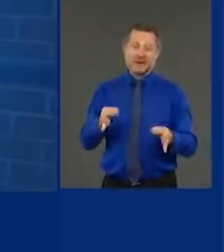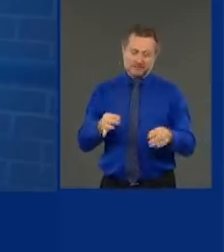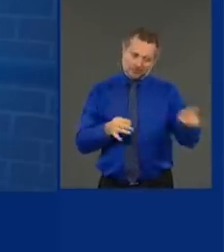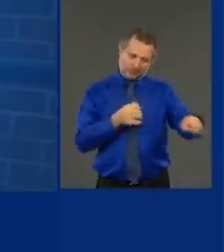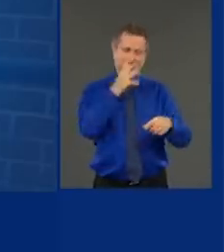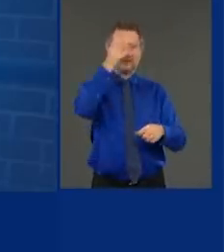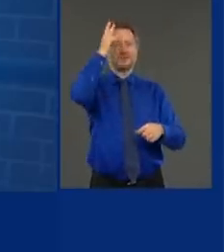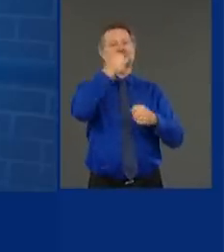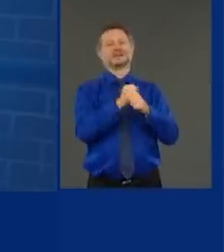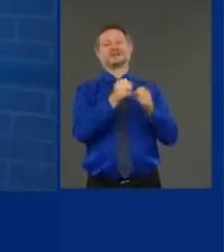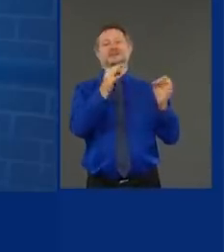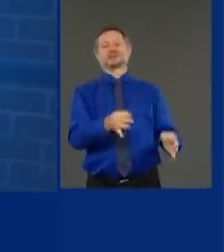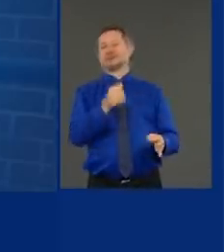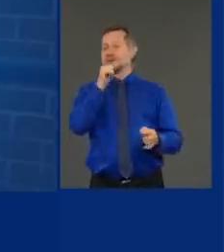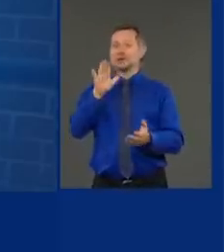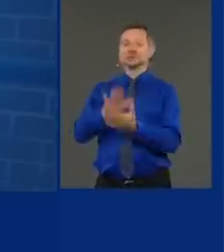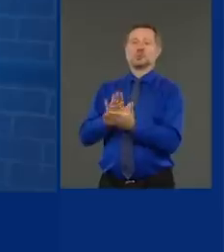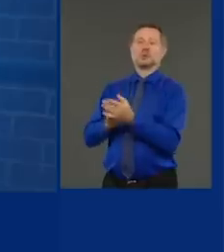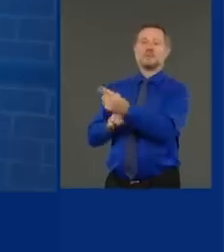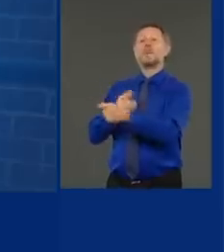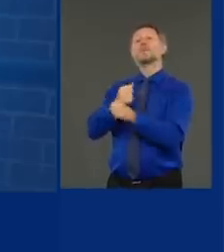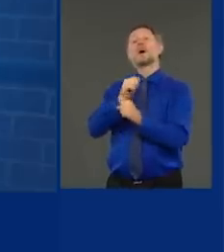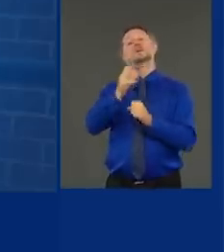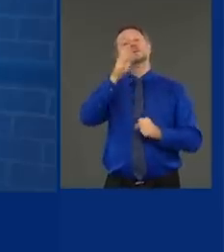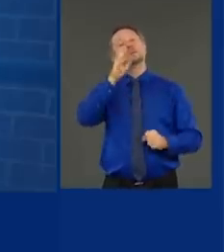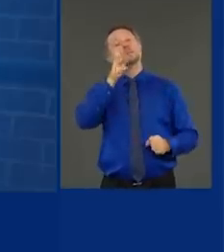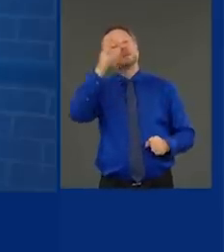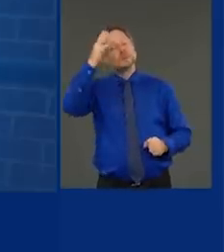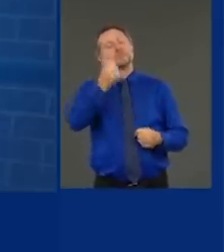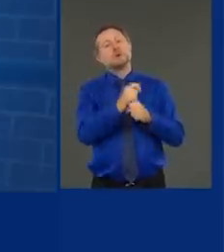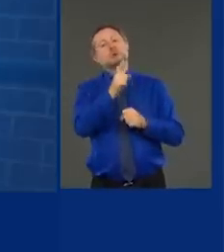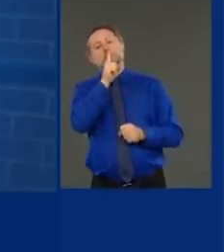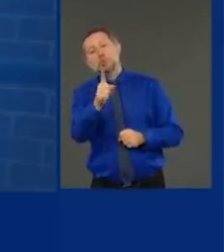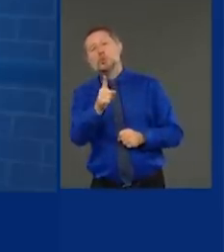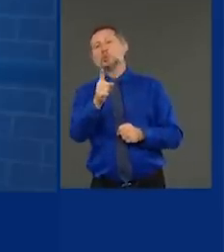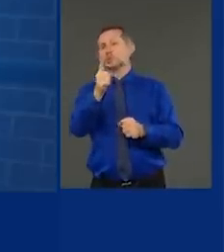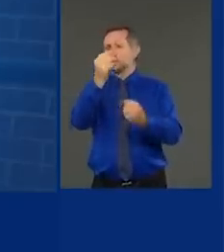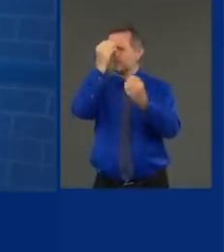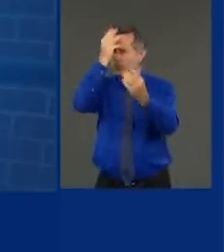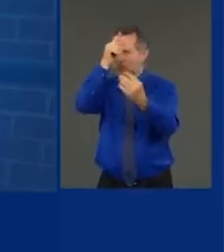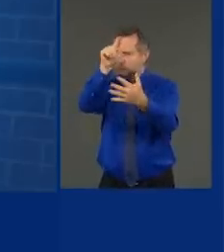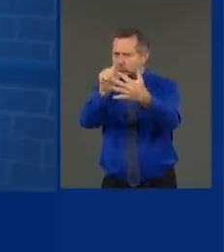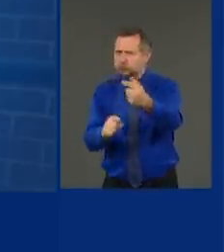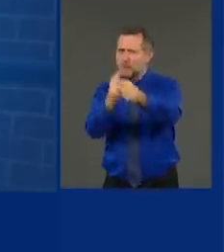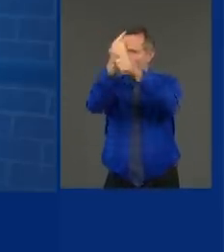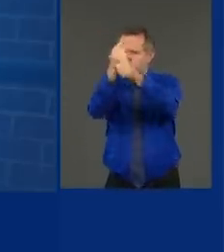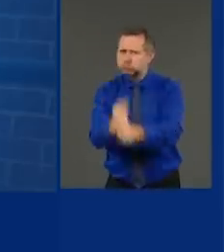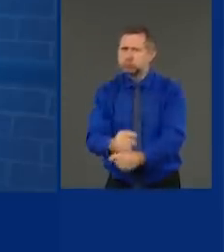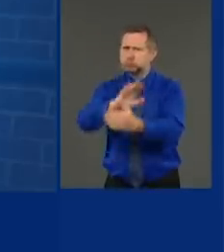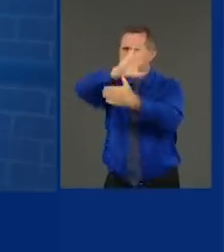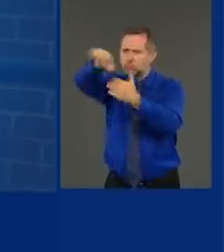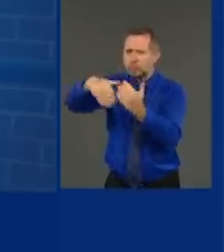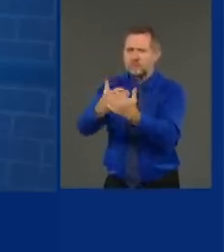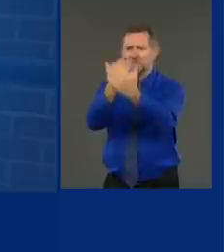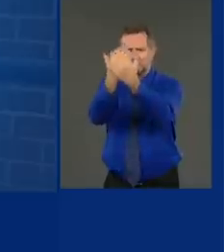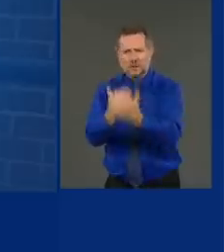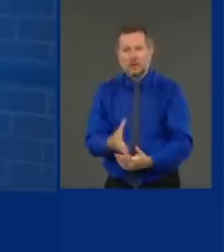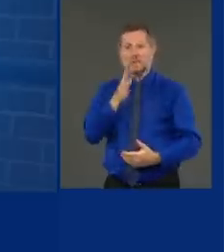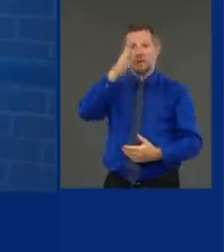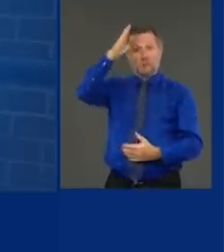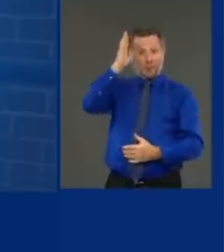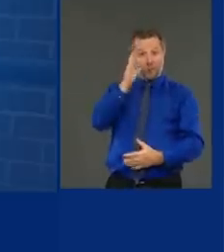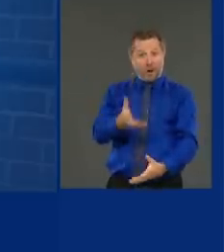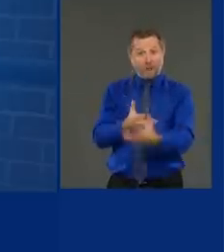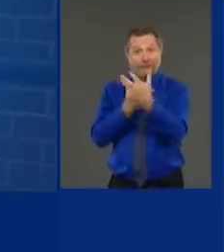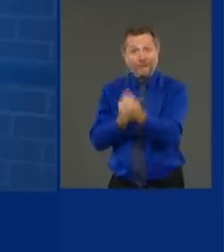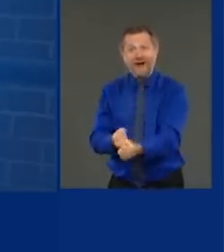want to make sure it's an informed determination. And I'm not going to trust just what's on some